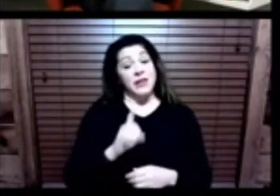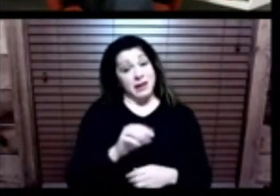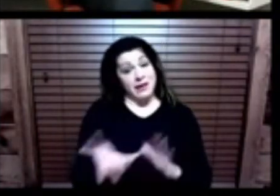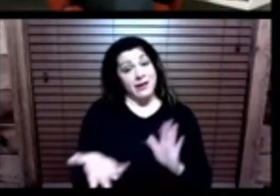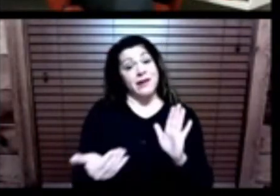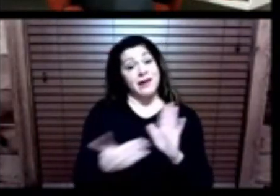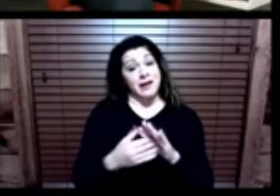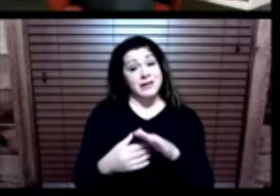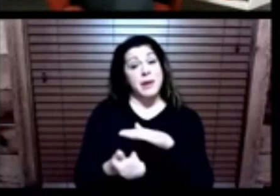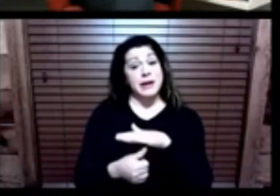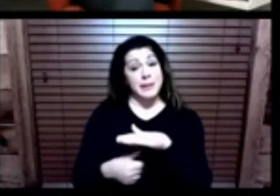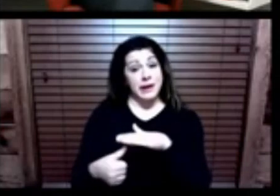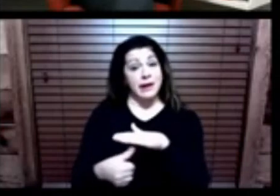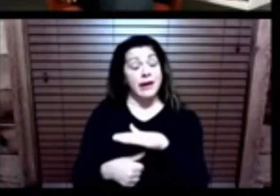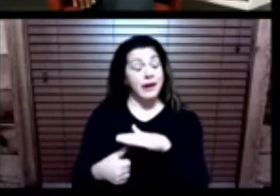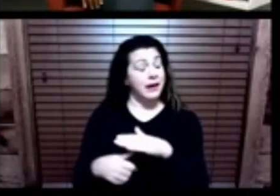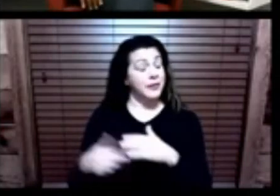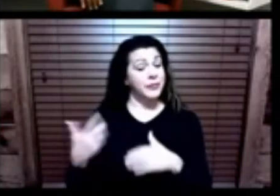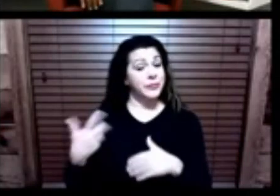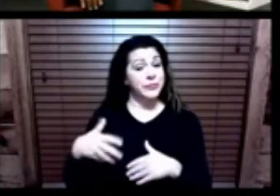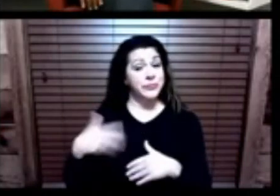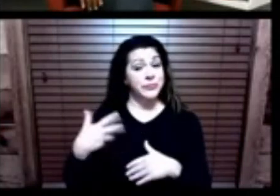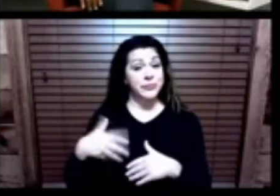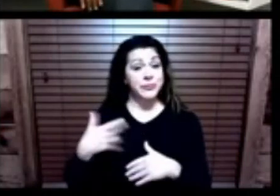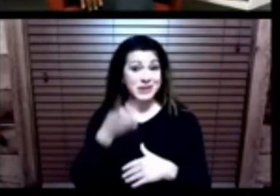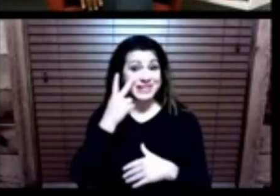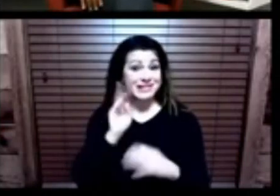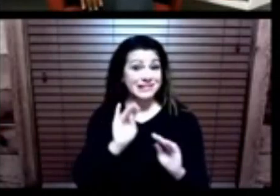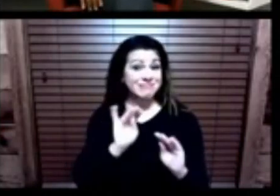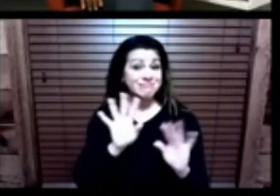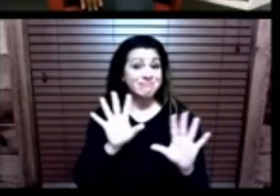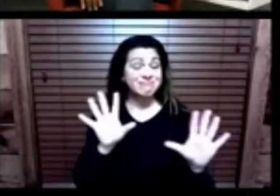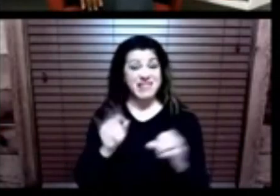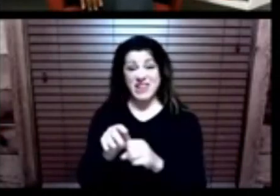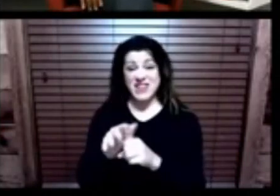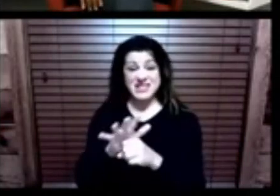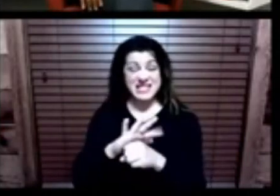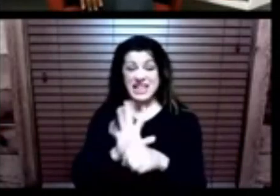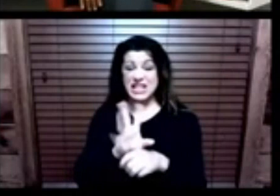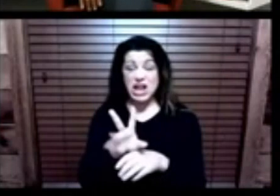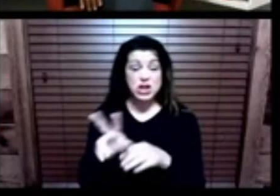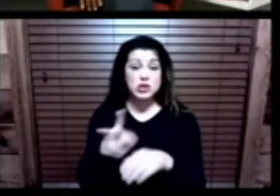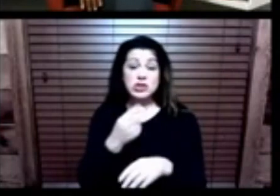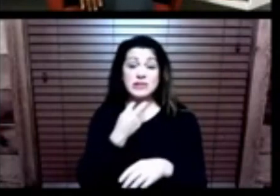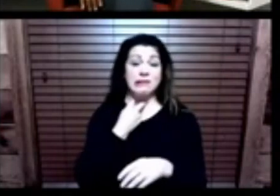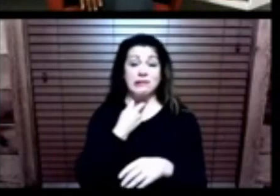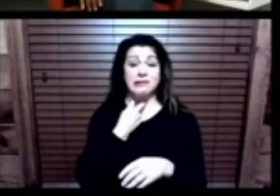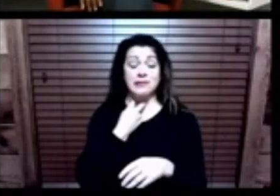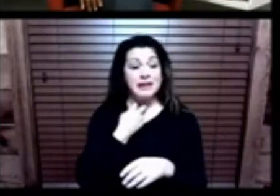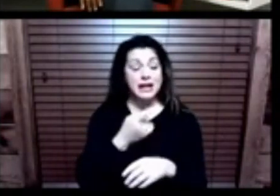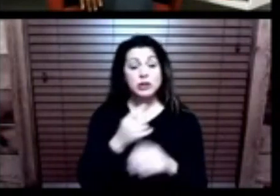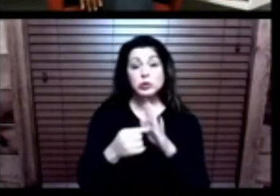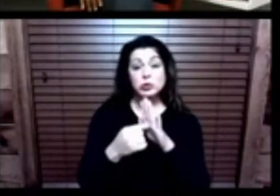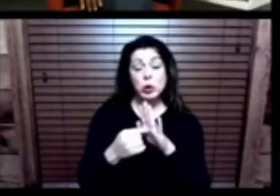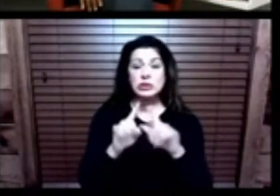bugs. Feels like that. You can see that's one of those viruses and they travel through dimensions. You know,